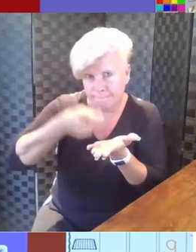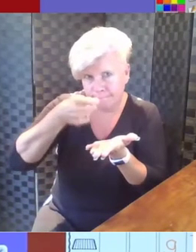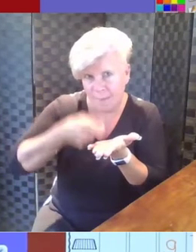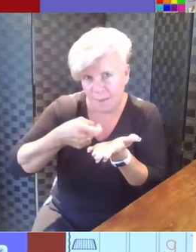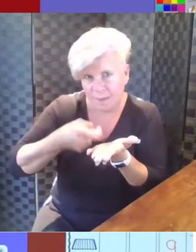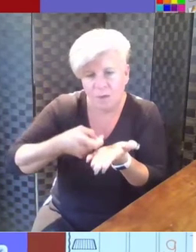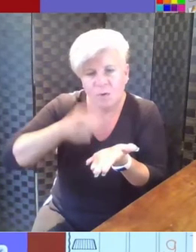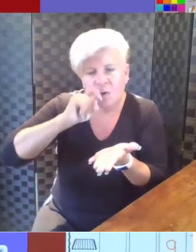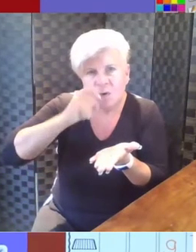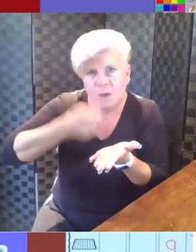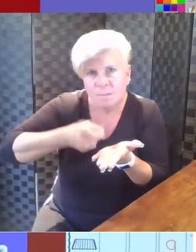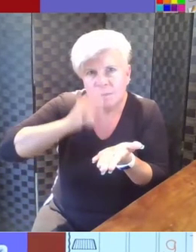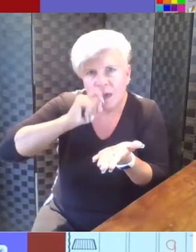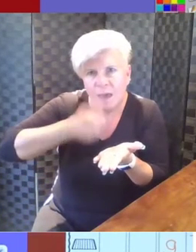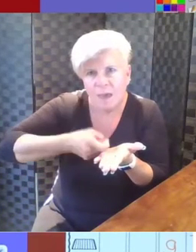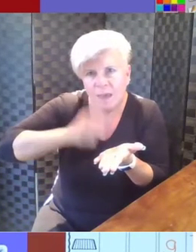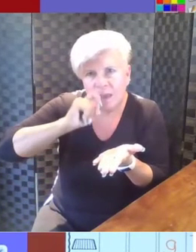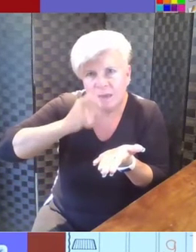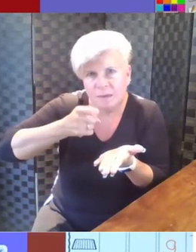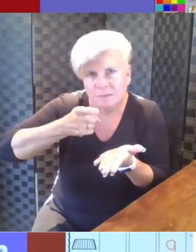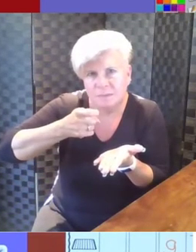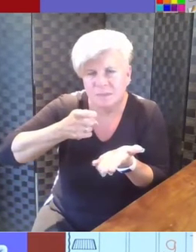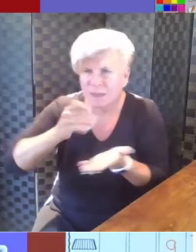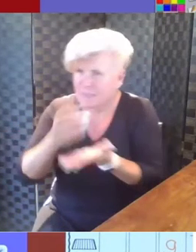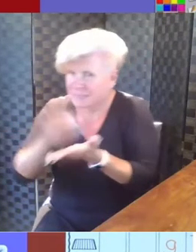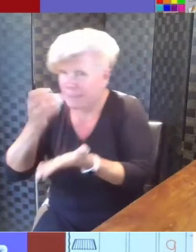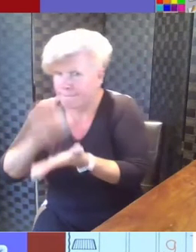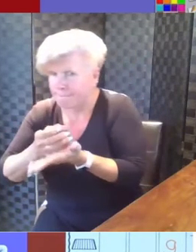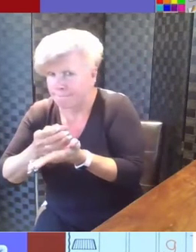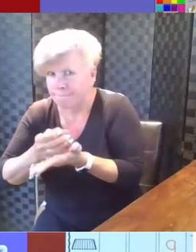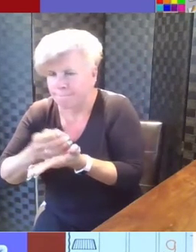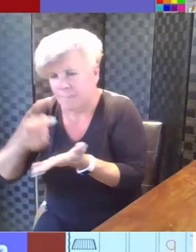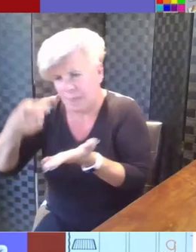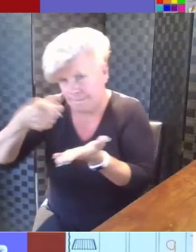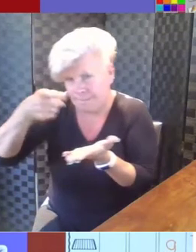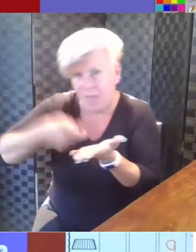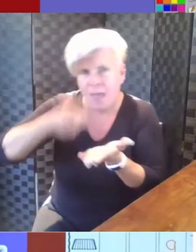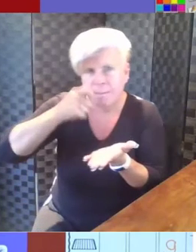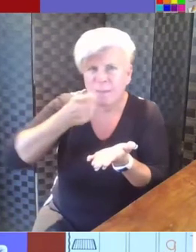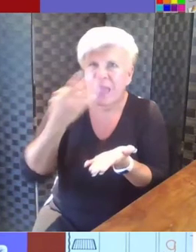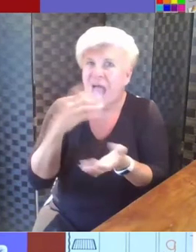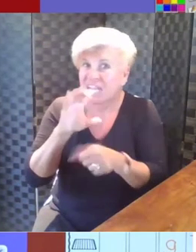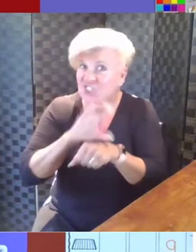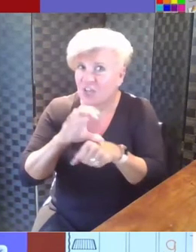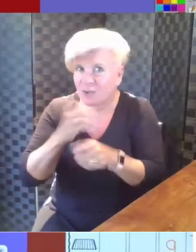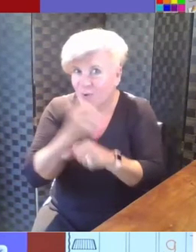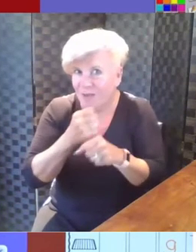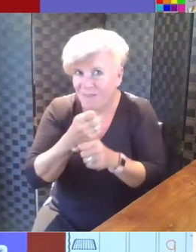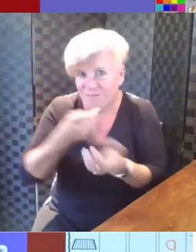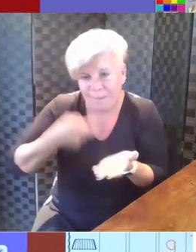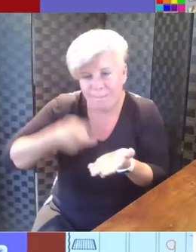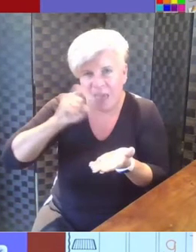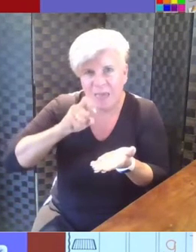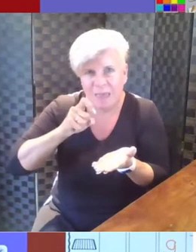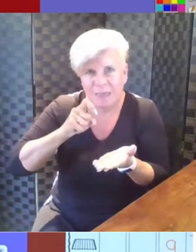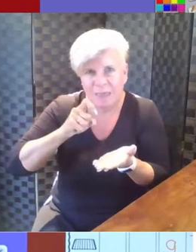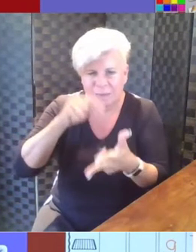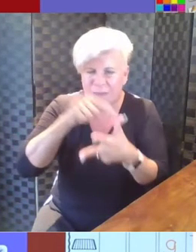I almost thought cup, but it looks like a mug. It's got that handle like maybe someone's put coffee in it or hot chocolate. What's the beginning sound